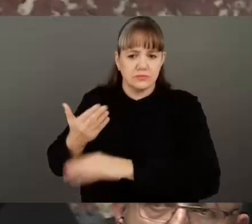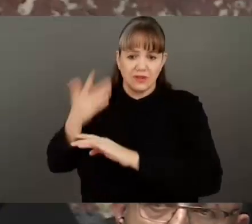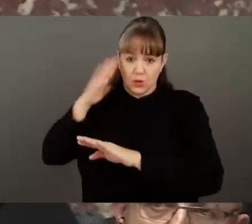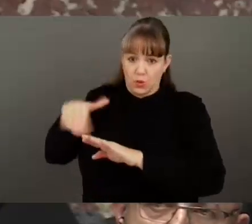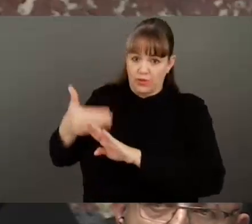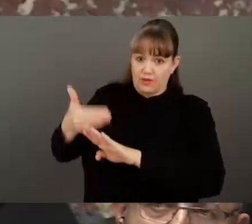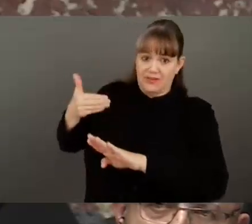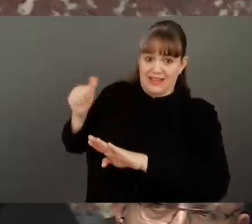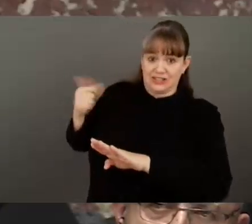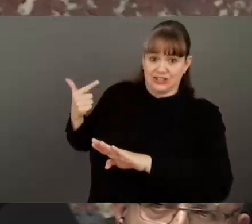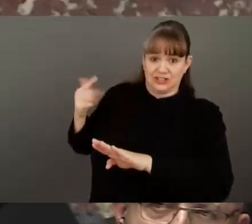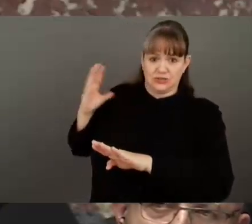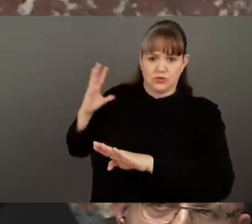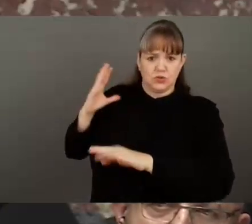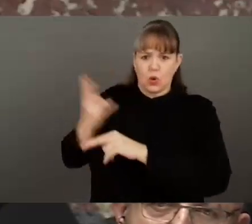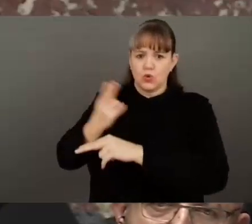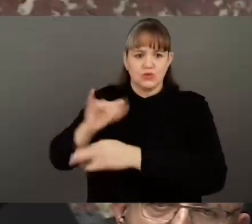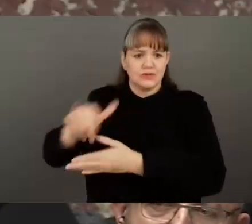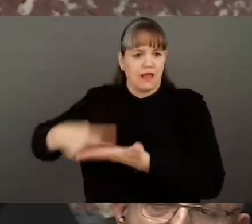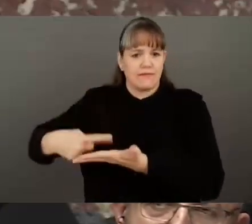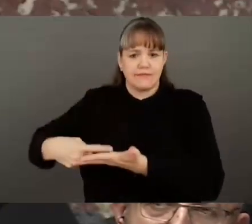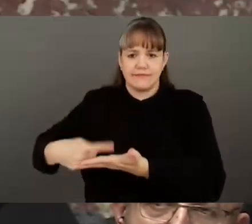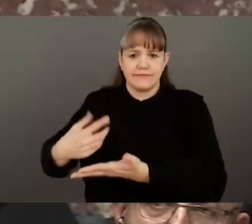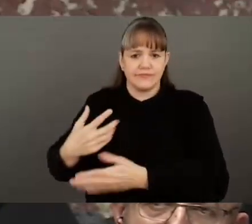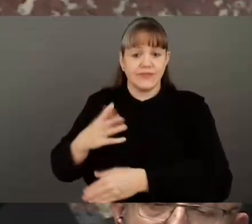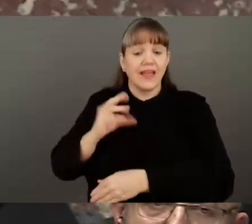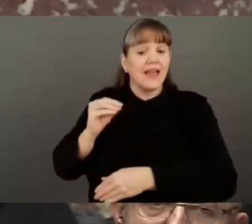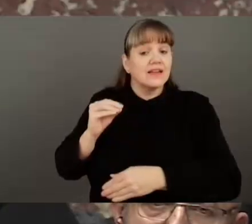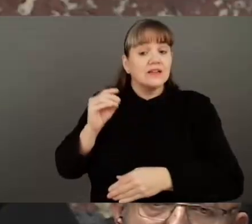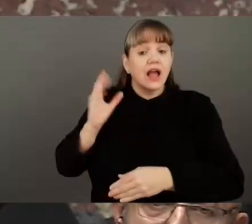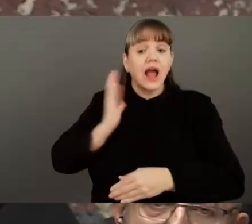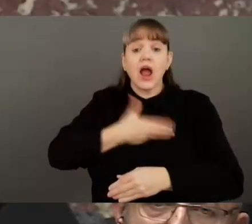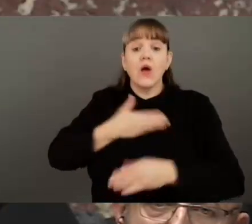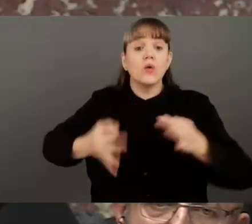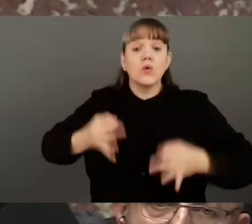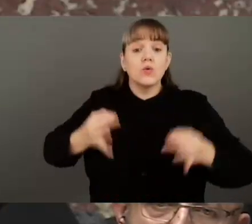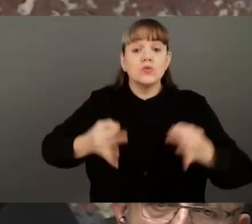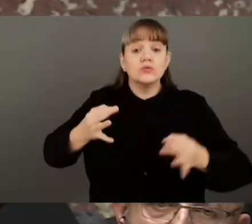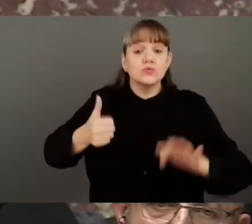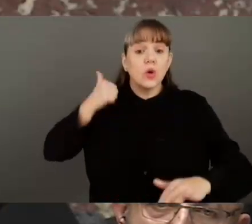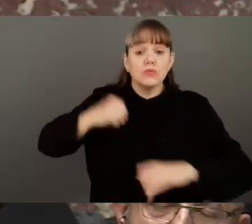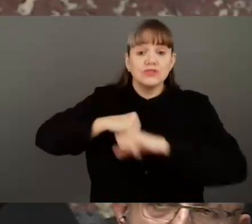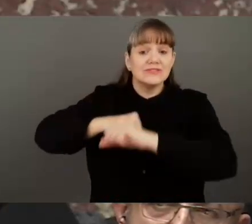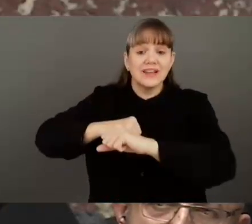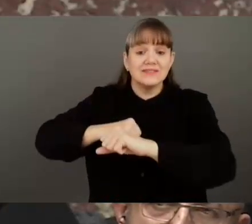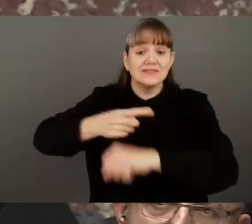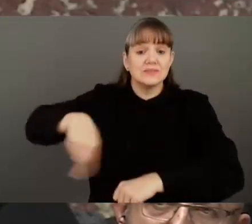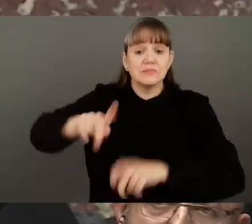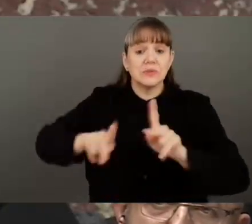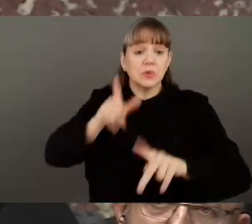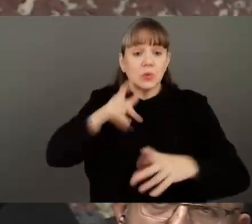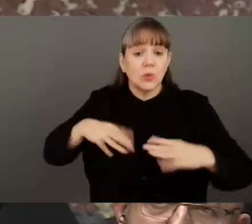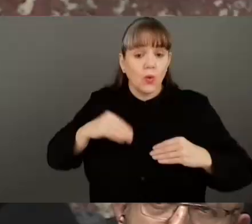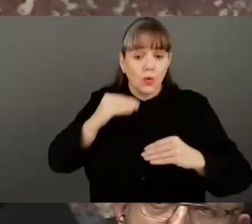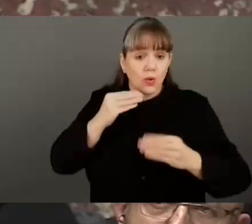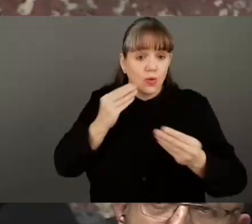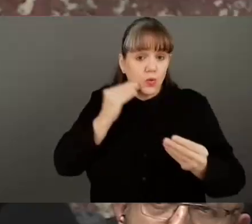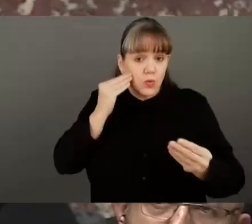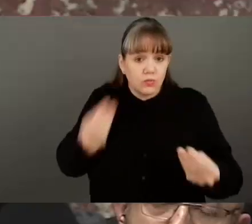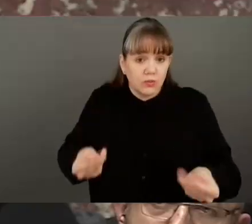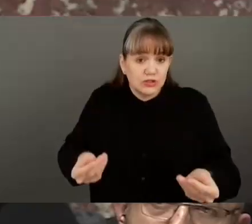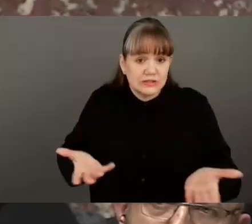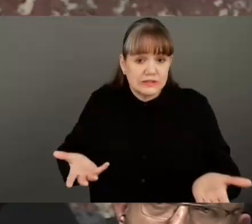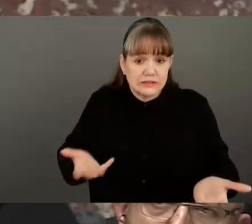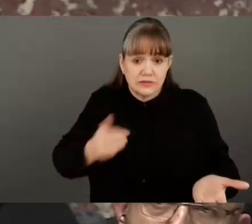neither will our courts defend the private properties of British Columbians. The disaster in Richmond was the inevitable